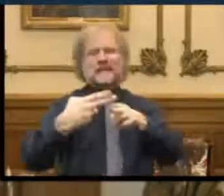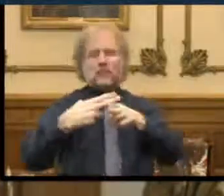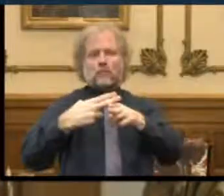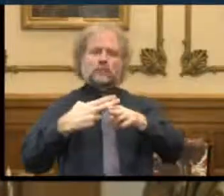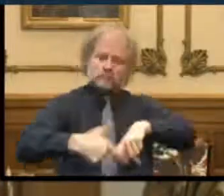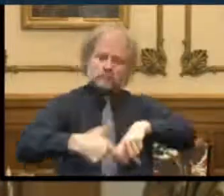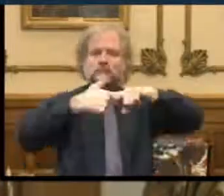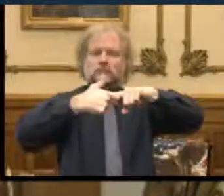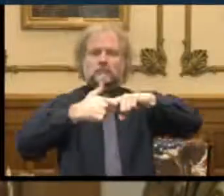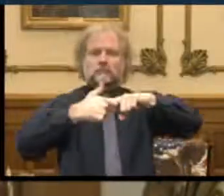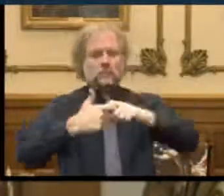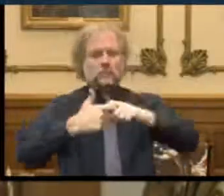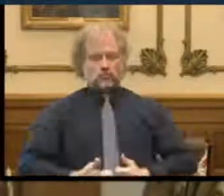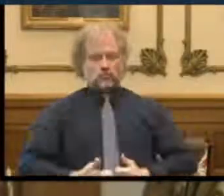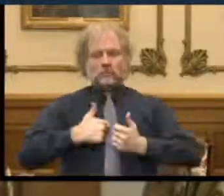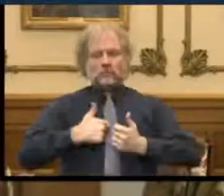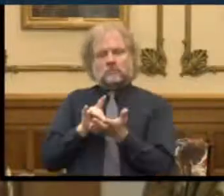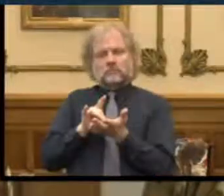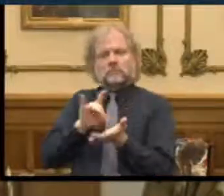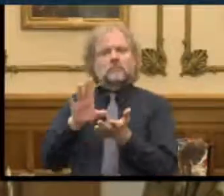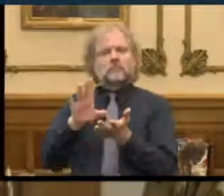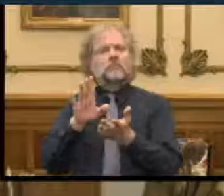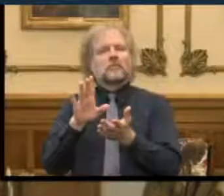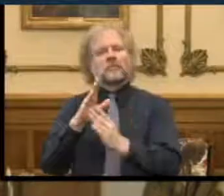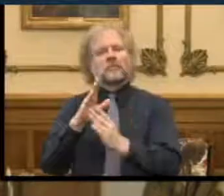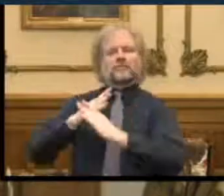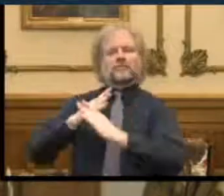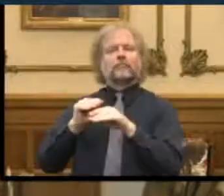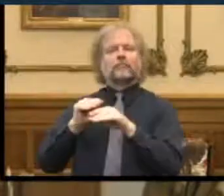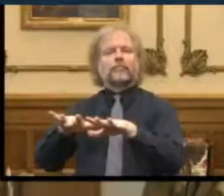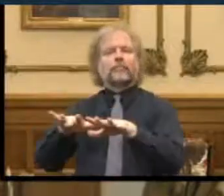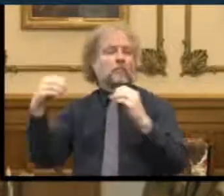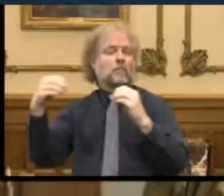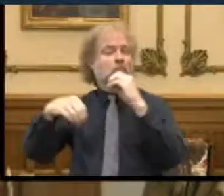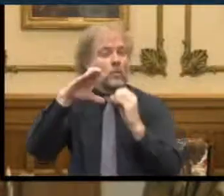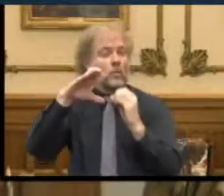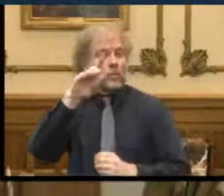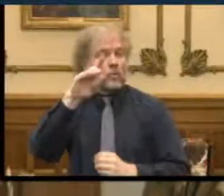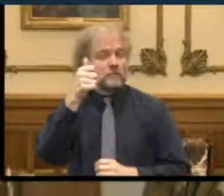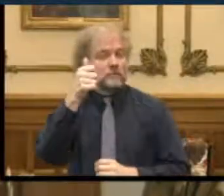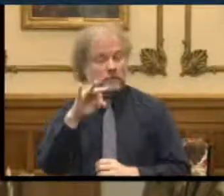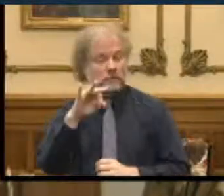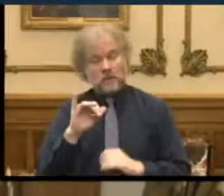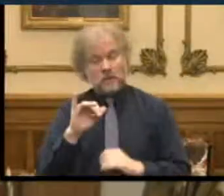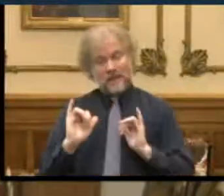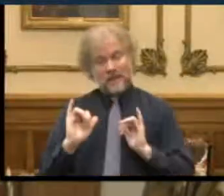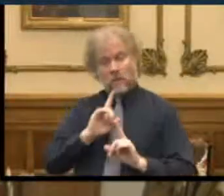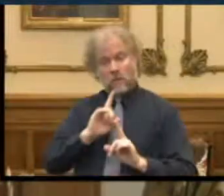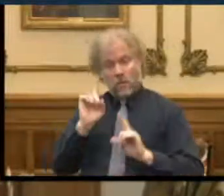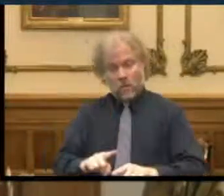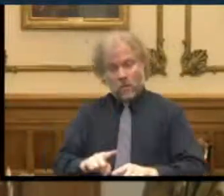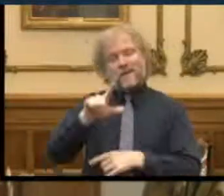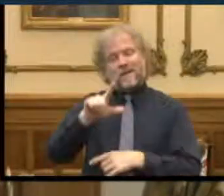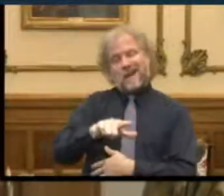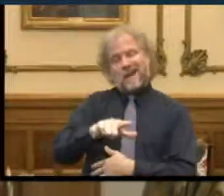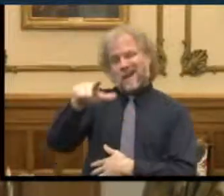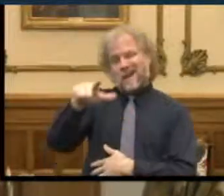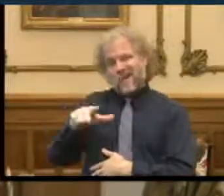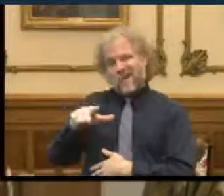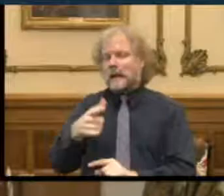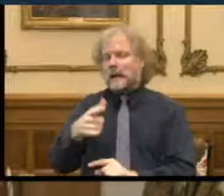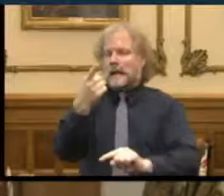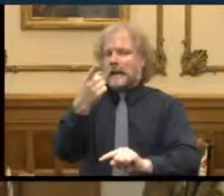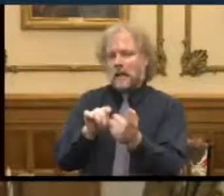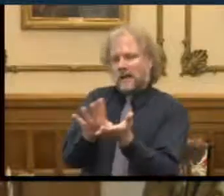halt residential evictions to prevent further spread of COVID-19. And under this order, a landlord shall not evict